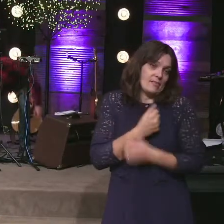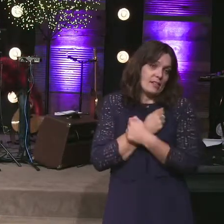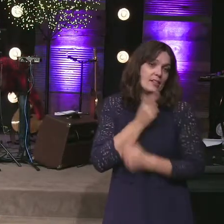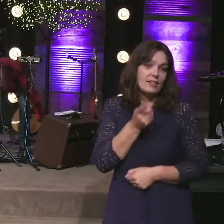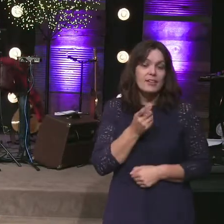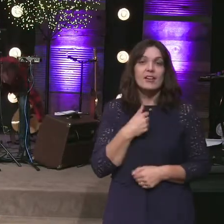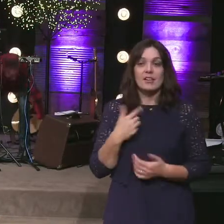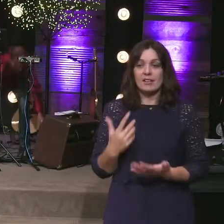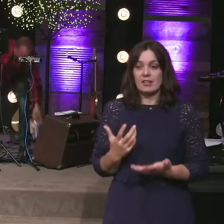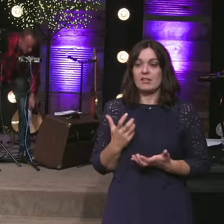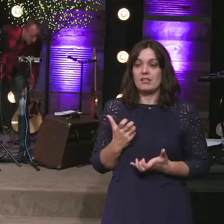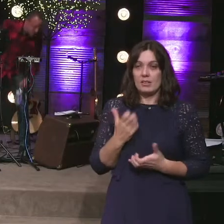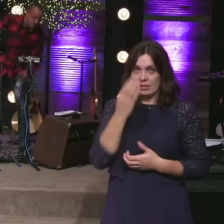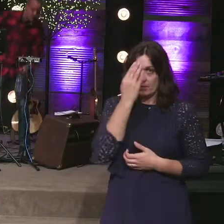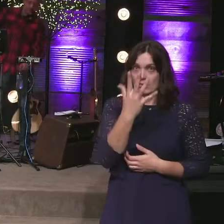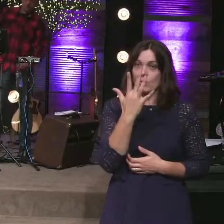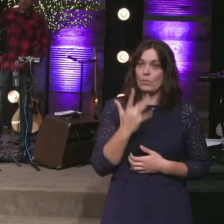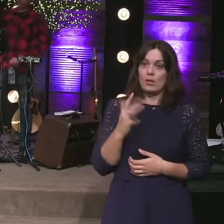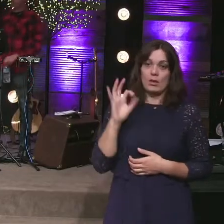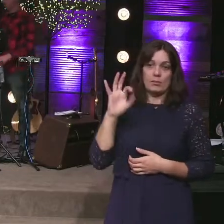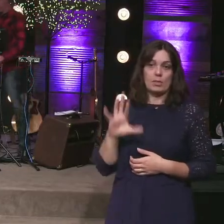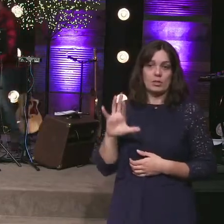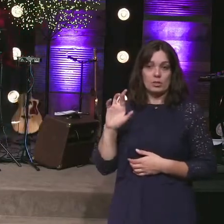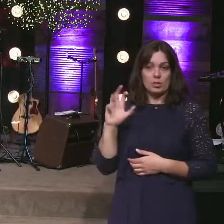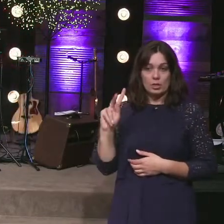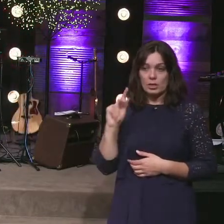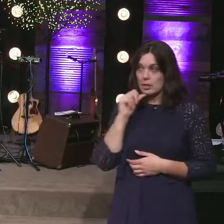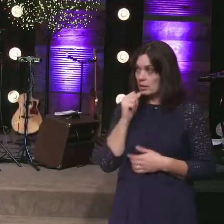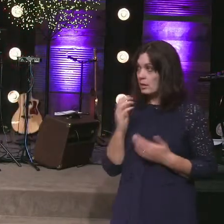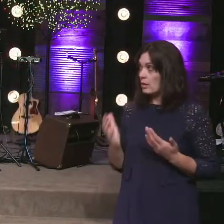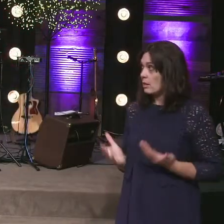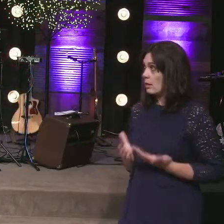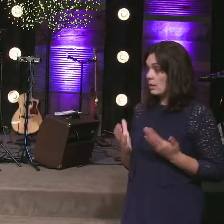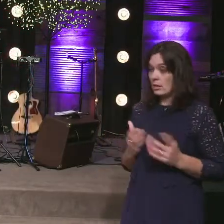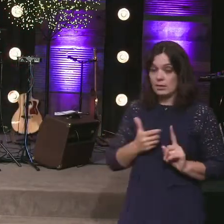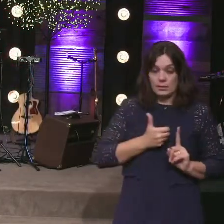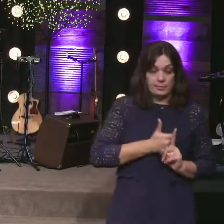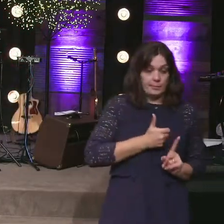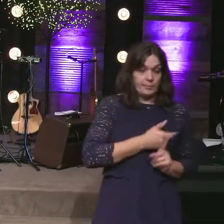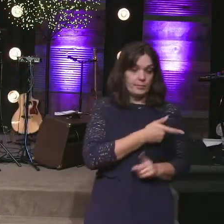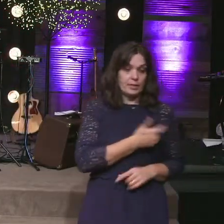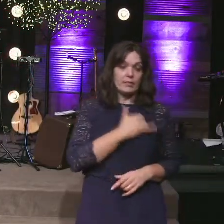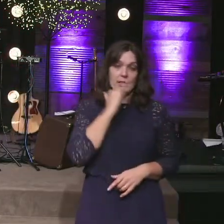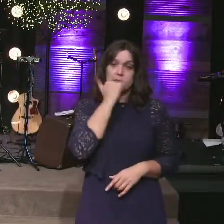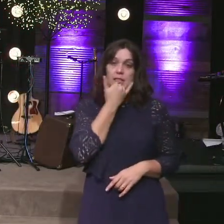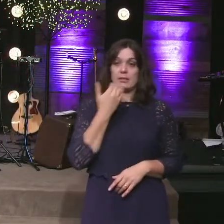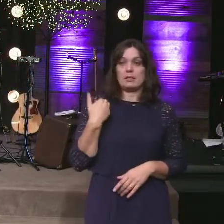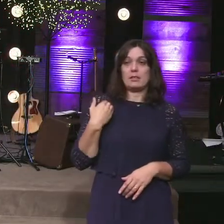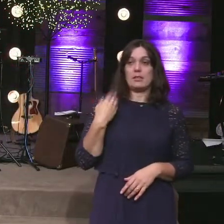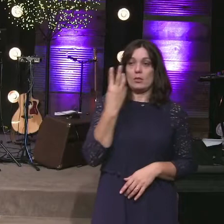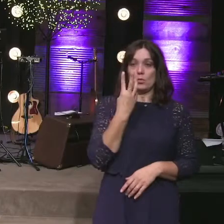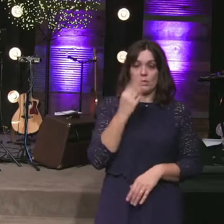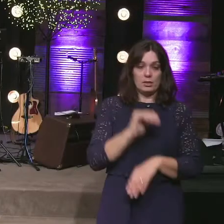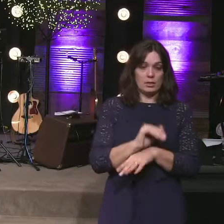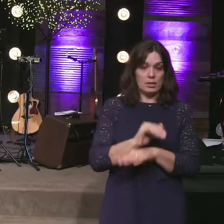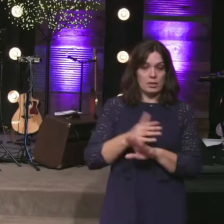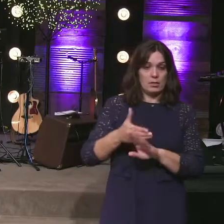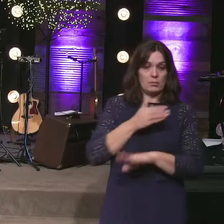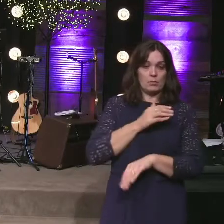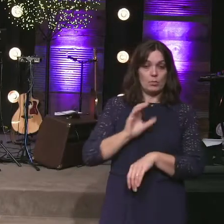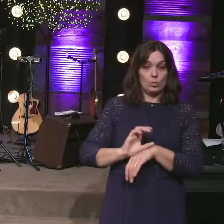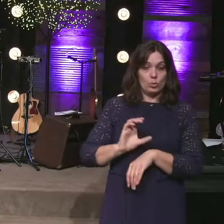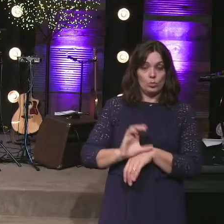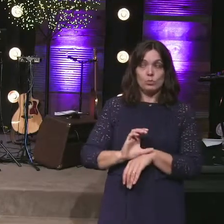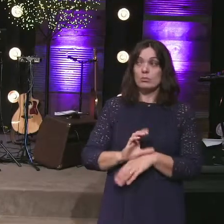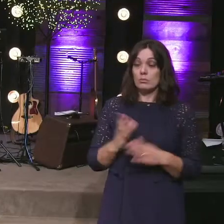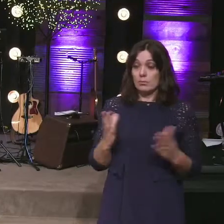to share with you why Pastor Rick isn't here. He had an accident on Wednesday night before church here at